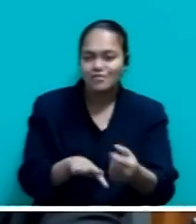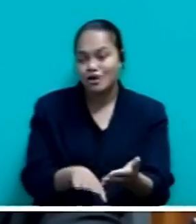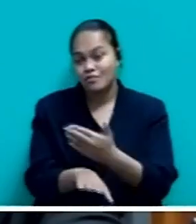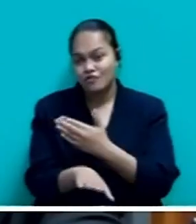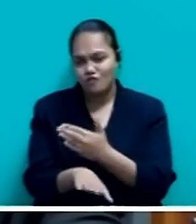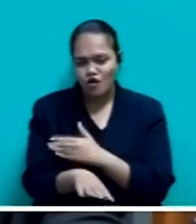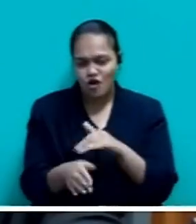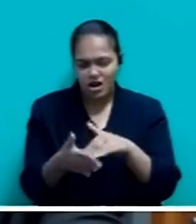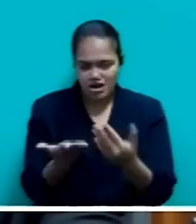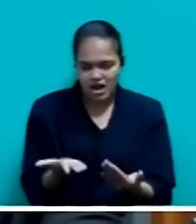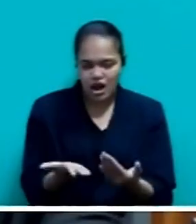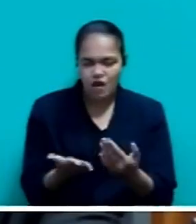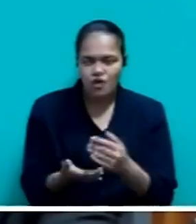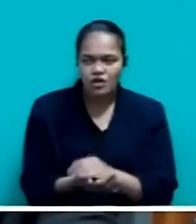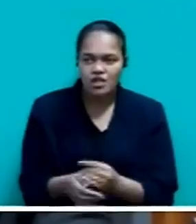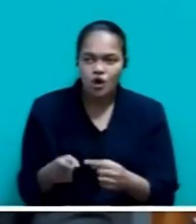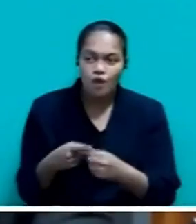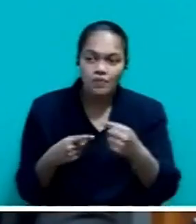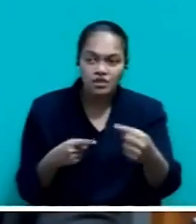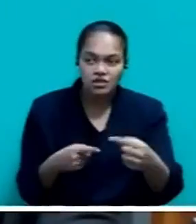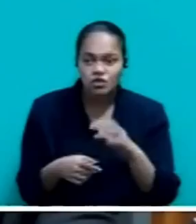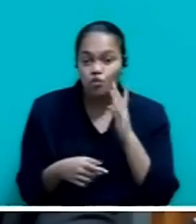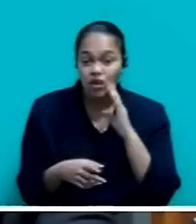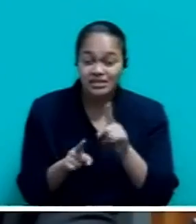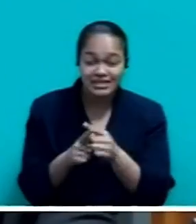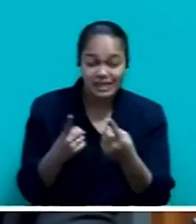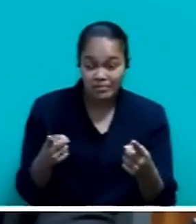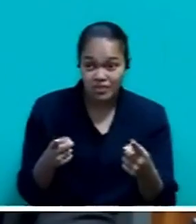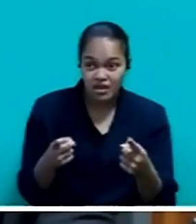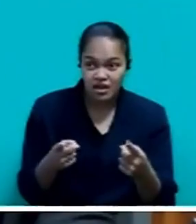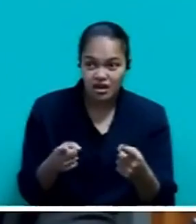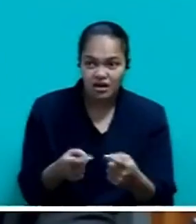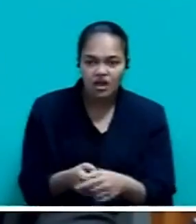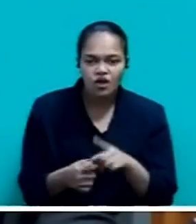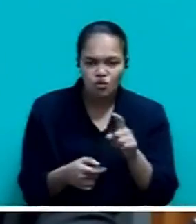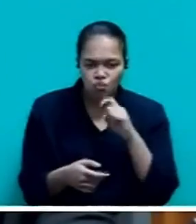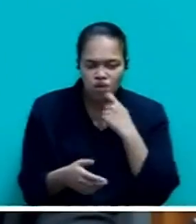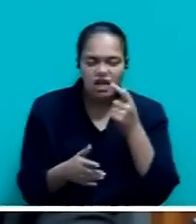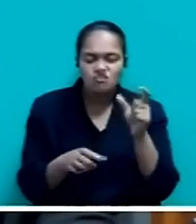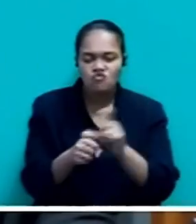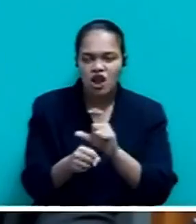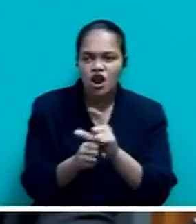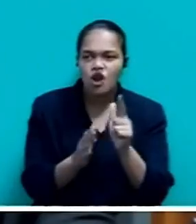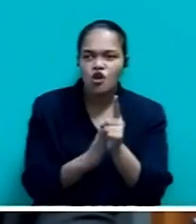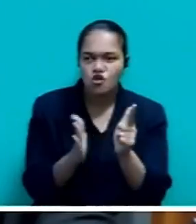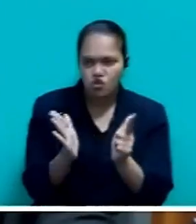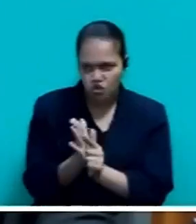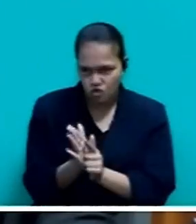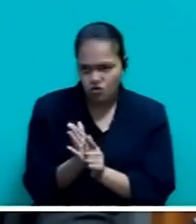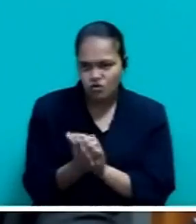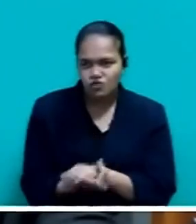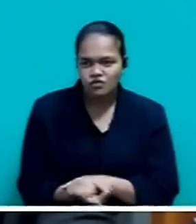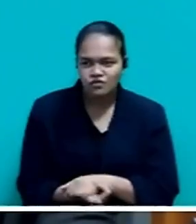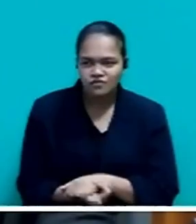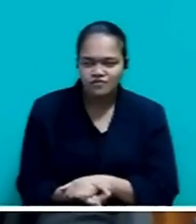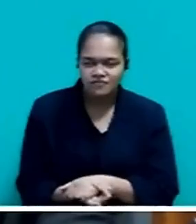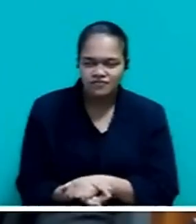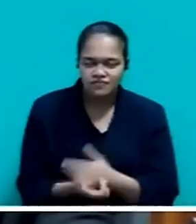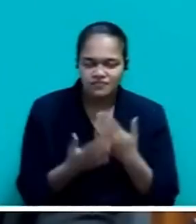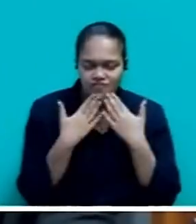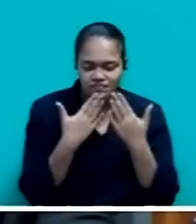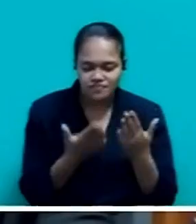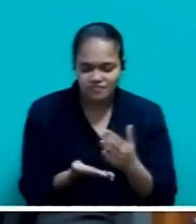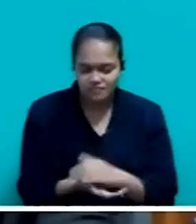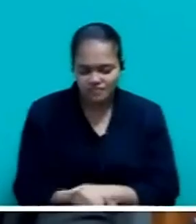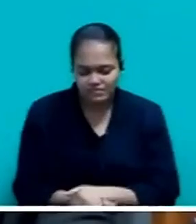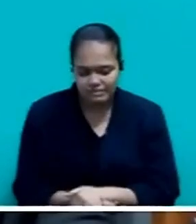opposition. When something goes against them, they will create a law to nullify it. Thank you. thank you,